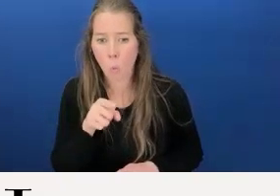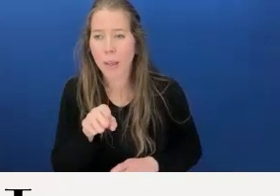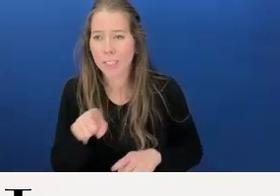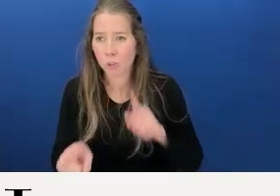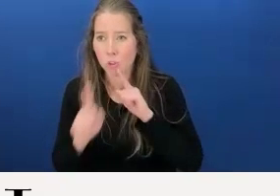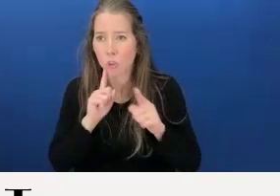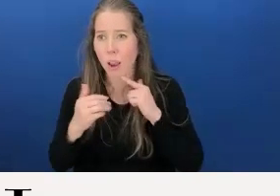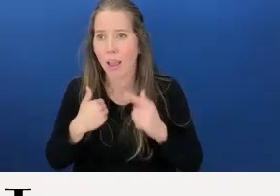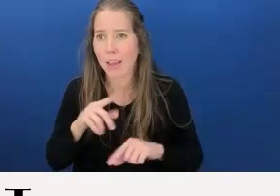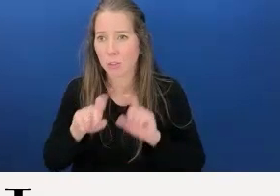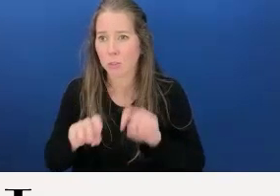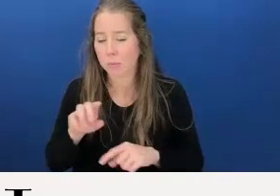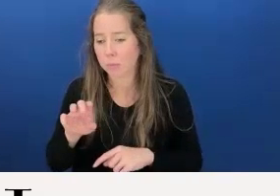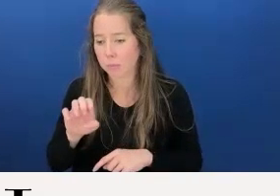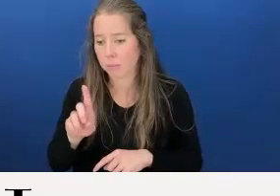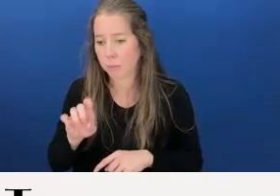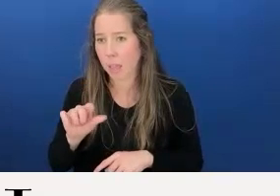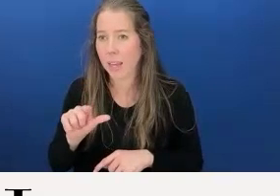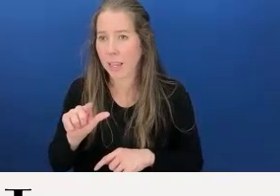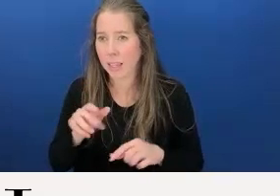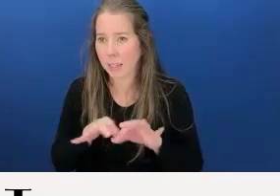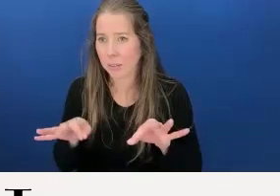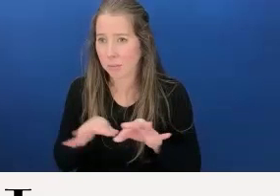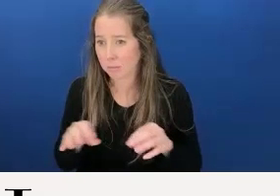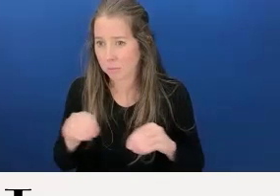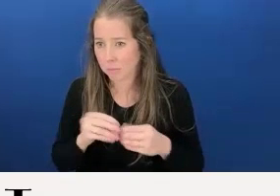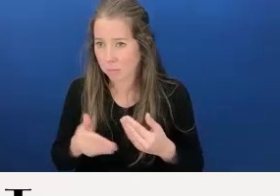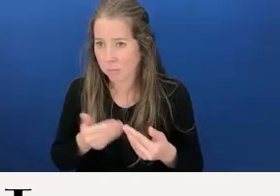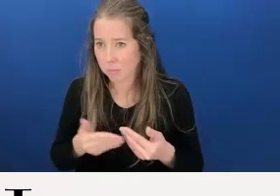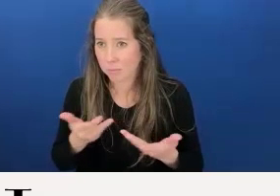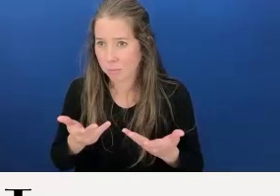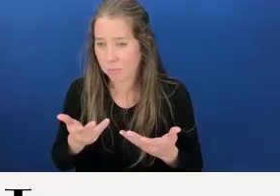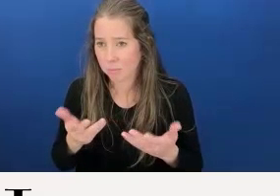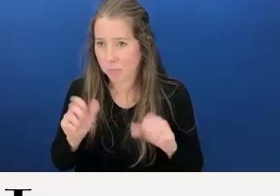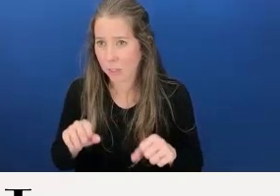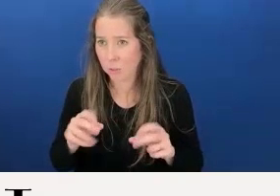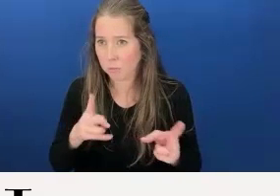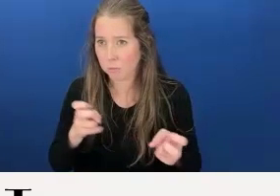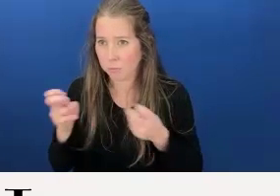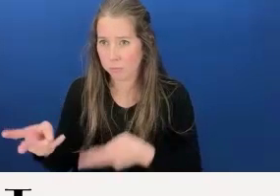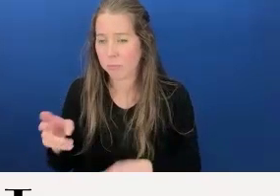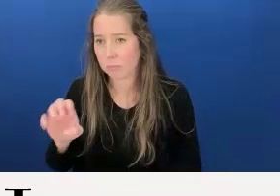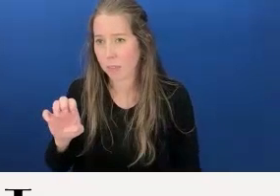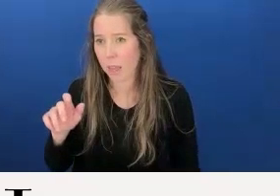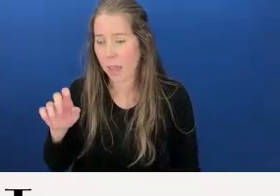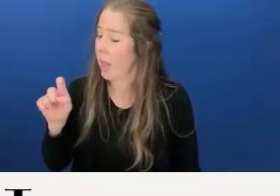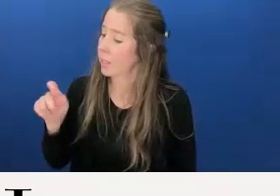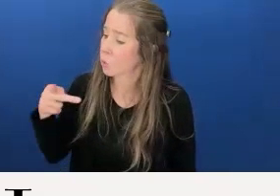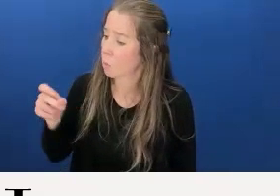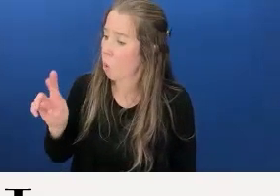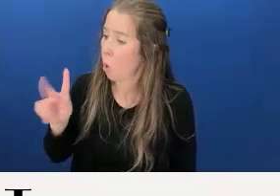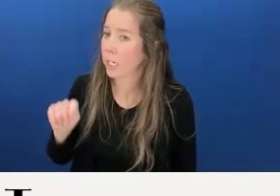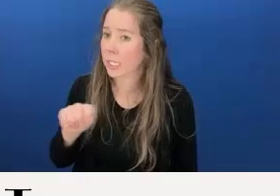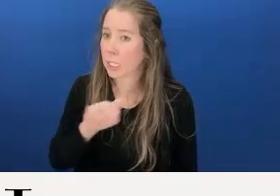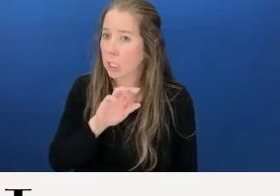if it included a find/replace tool, as in MS Word. Is there a way to export a Zoom translation, use Word to